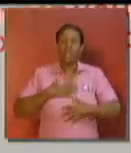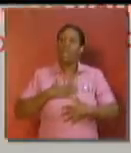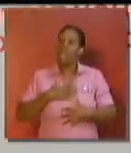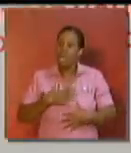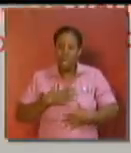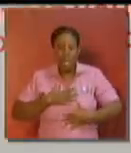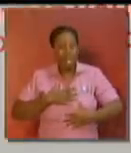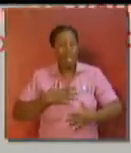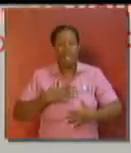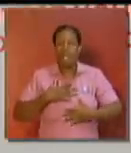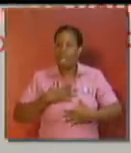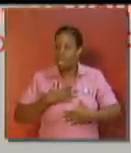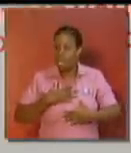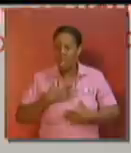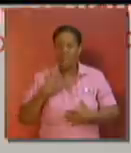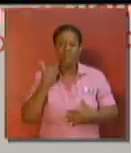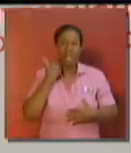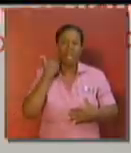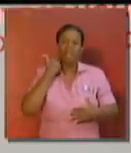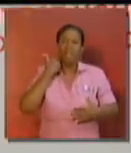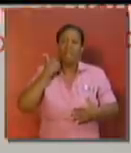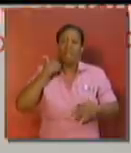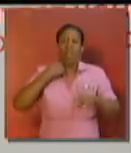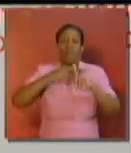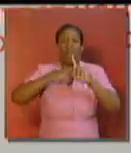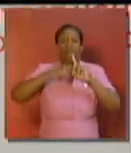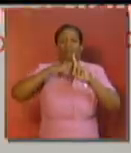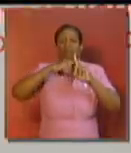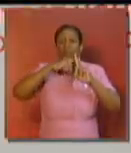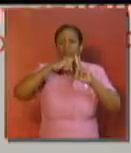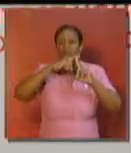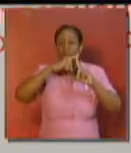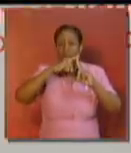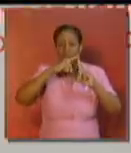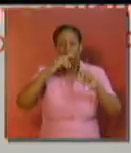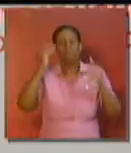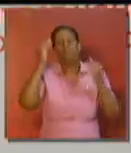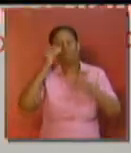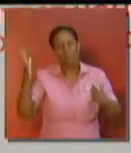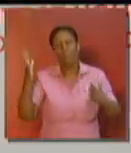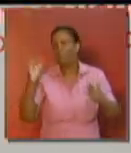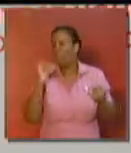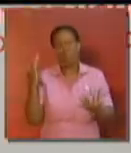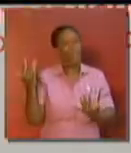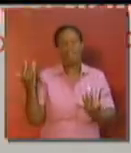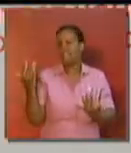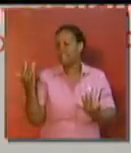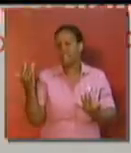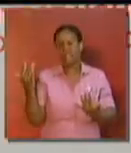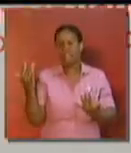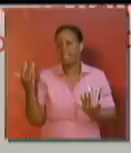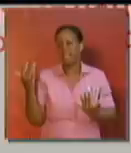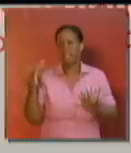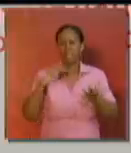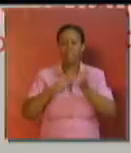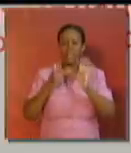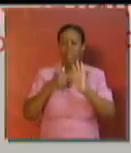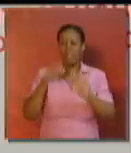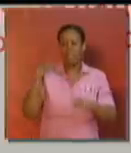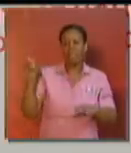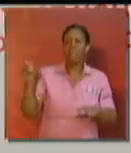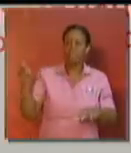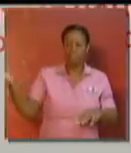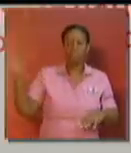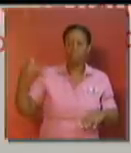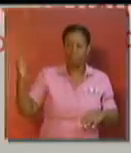of breath or anything along those lines, and the correct steps will be taken to get you into the right level of care as quickly as possible.